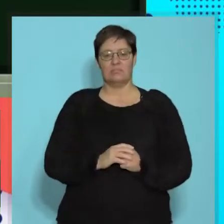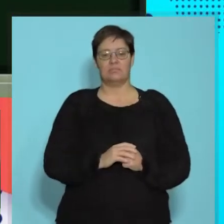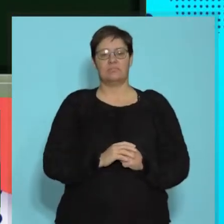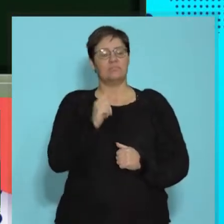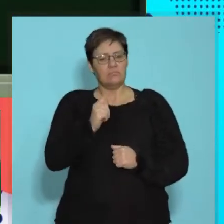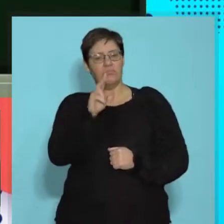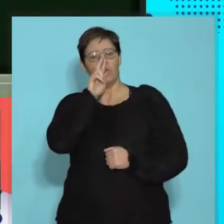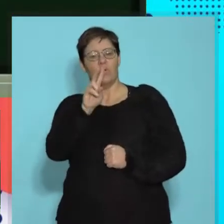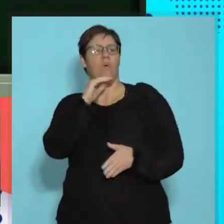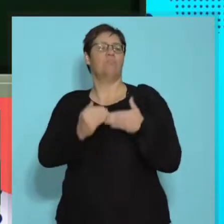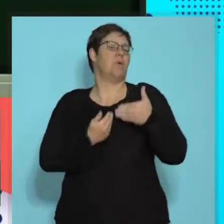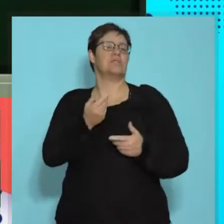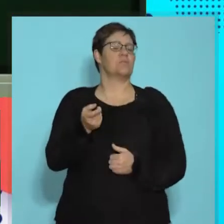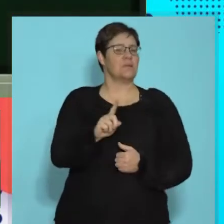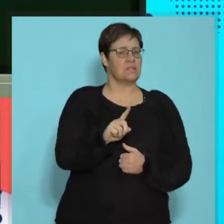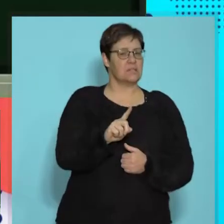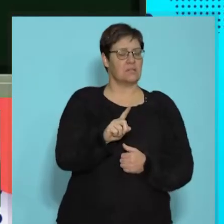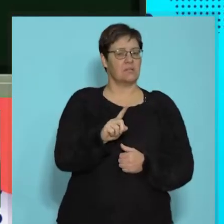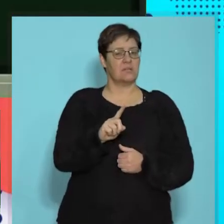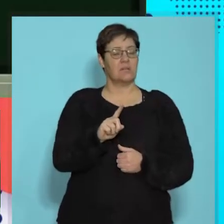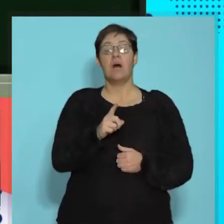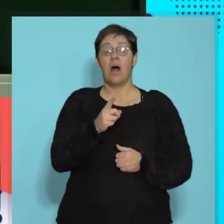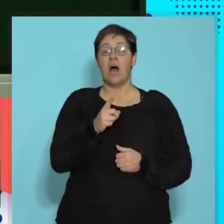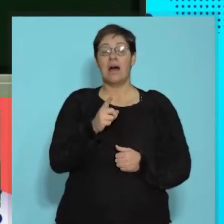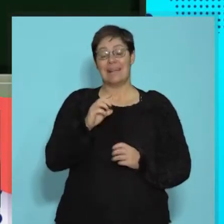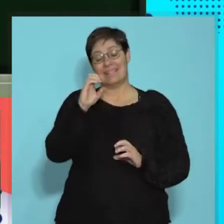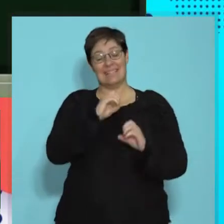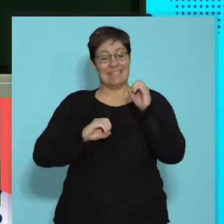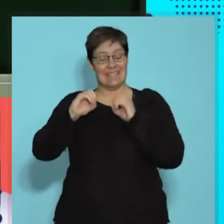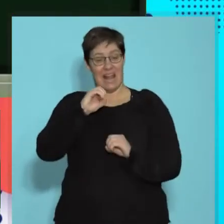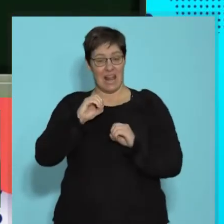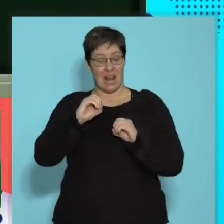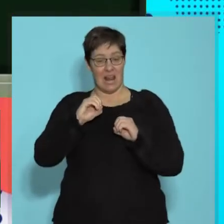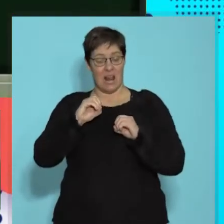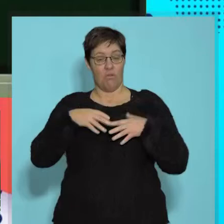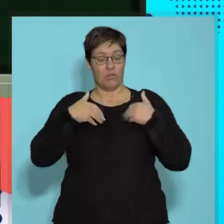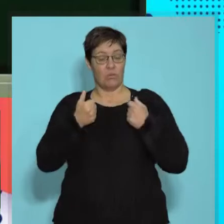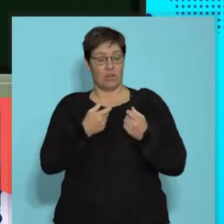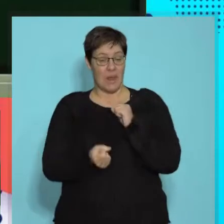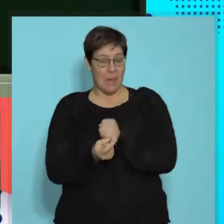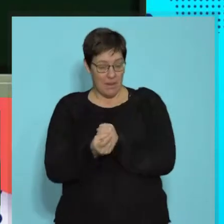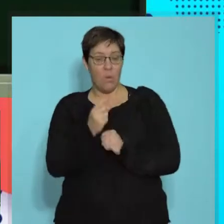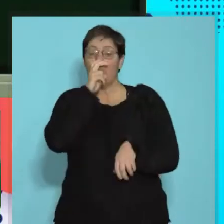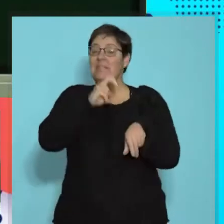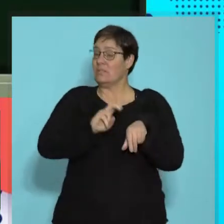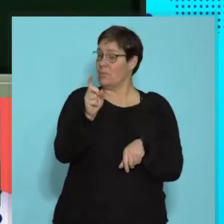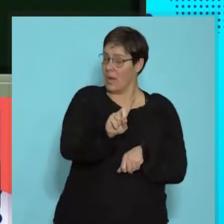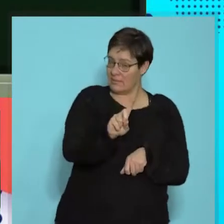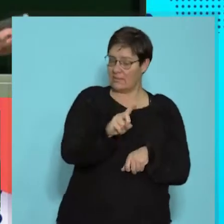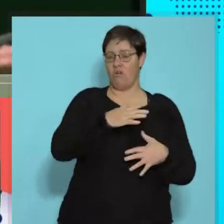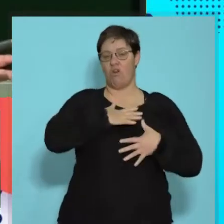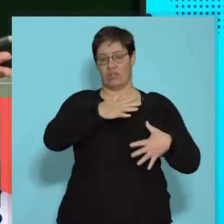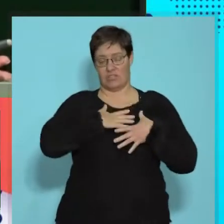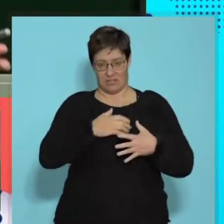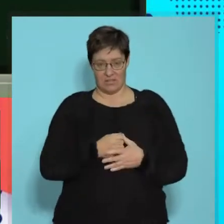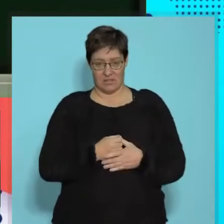now looking at the process where for cellular respiration to occur, it was very necessary that I got oxygen. Where did